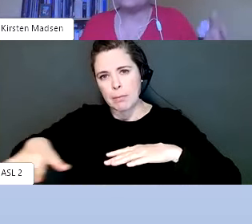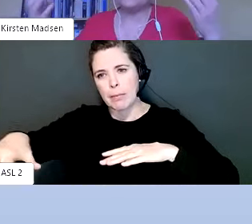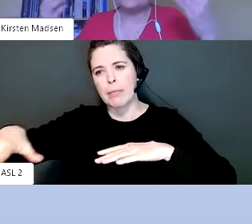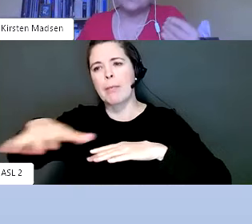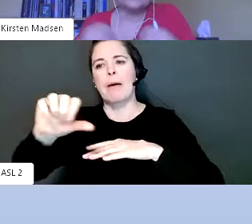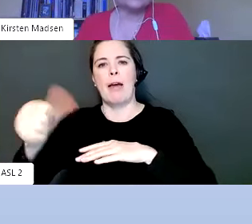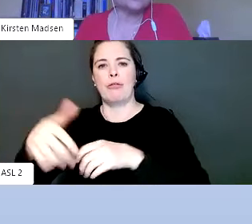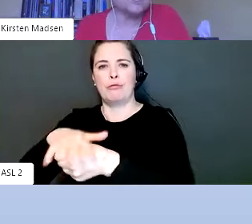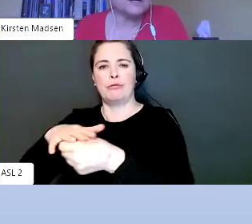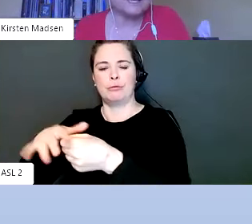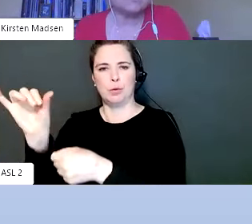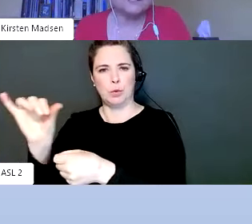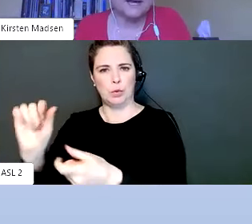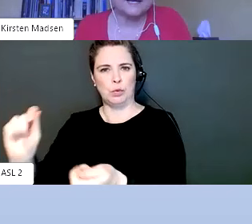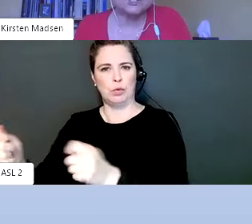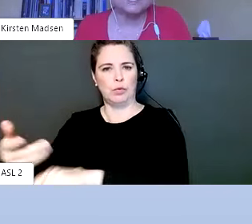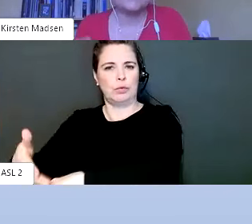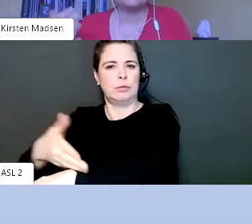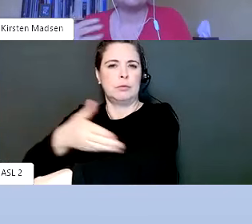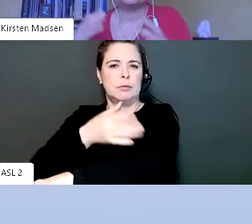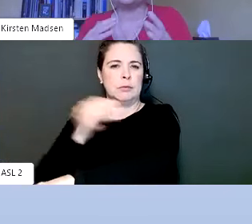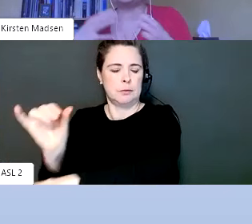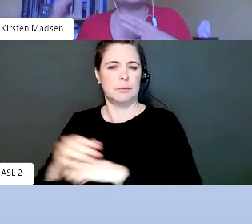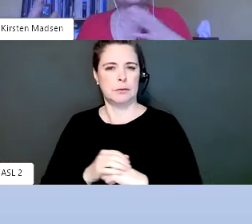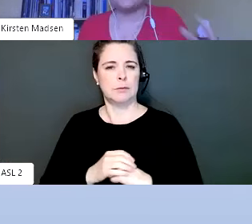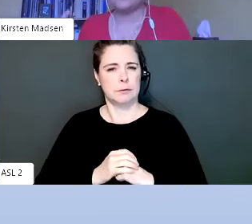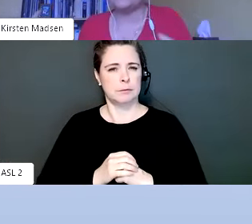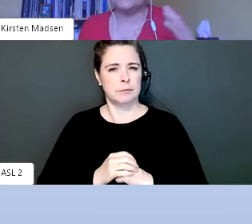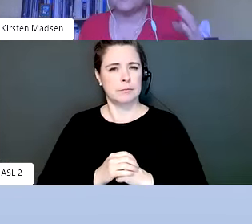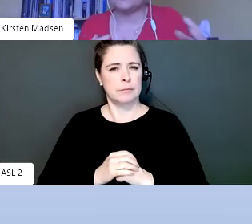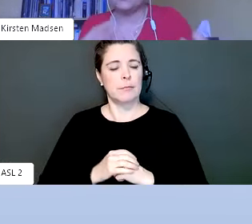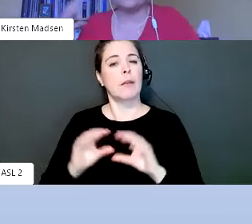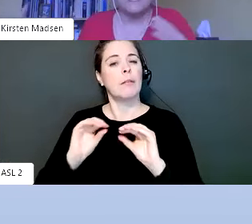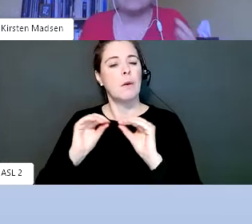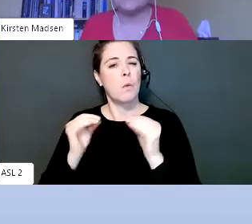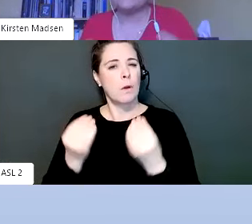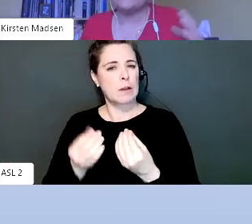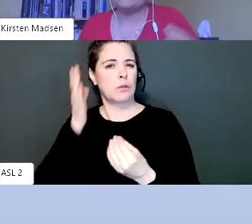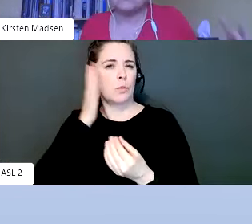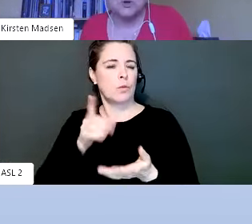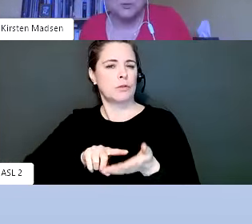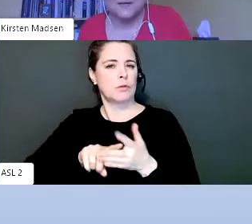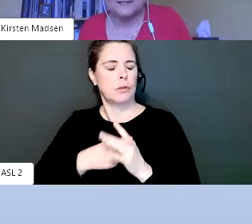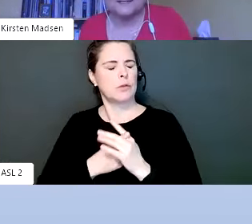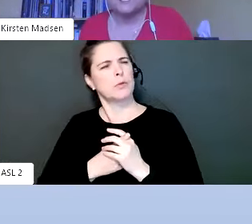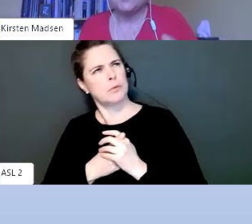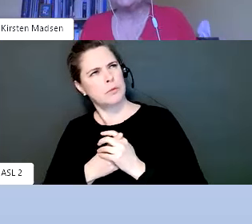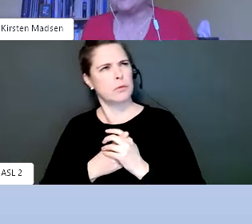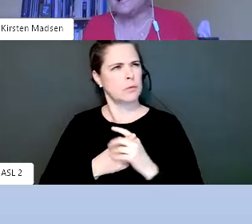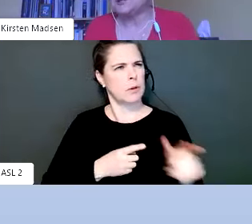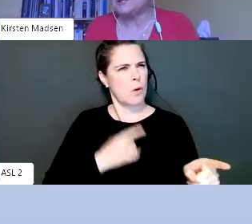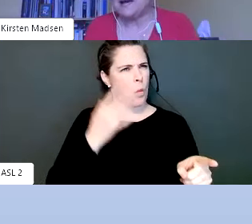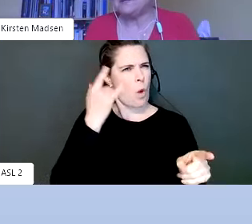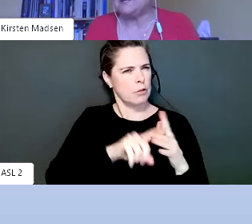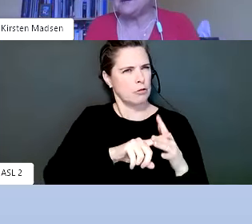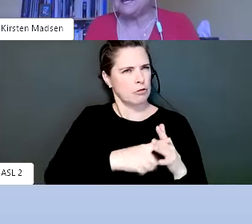involved start to look at what's actually, some of the behaviors that are happening that promote this. So that